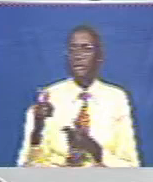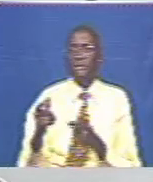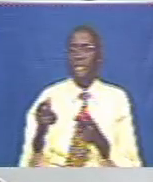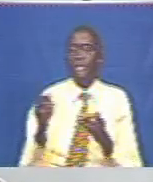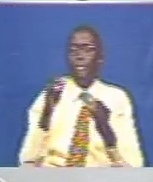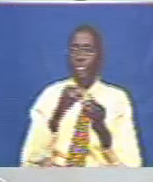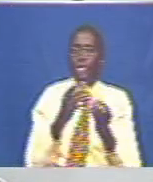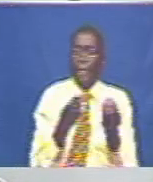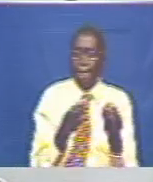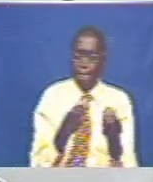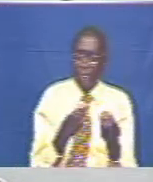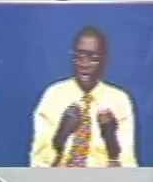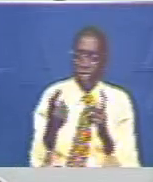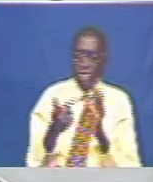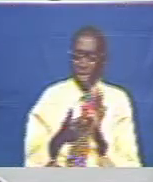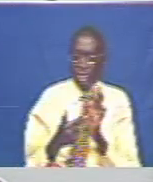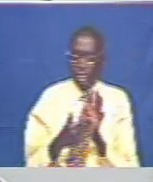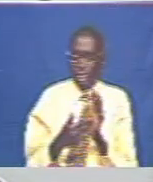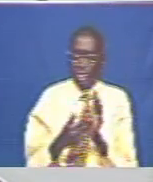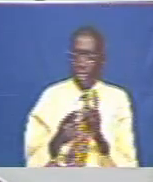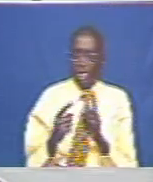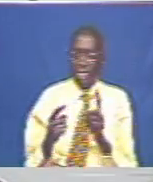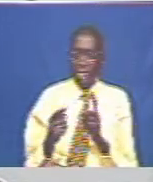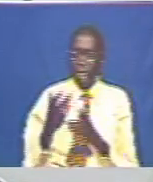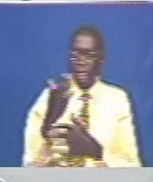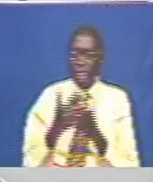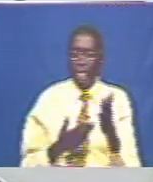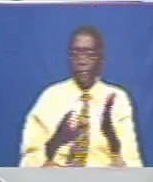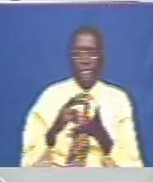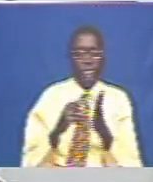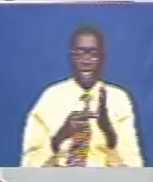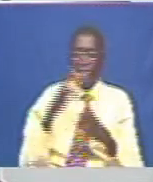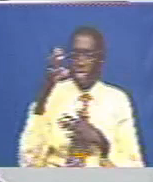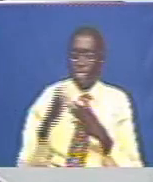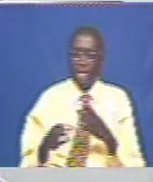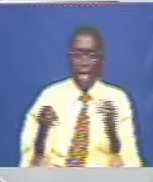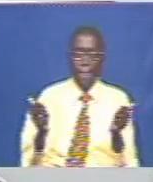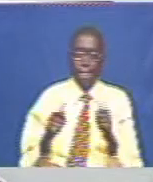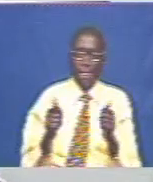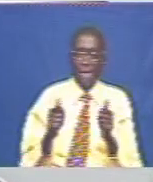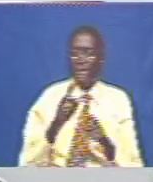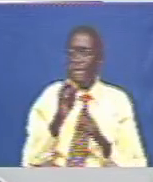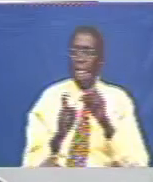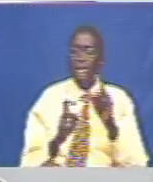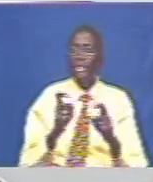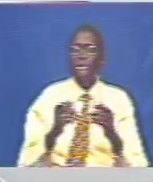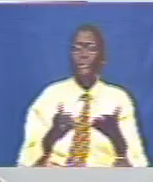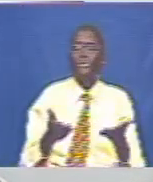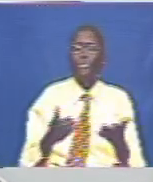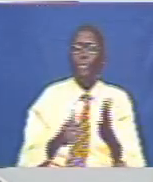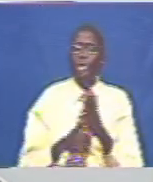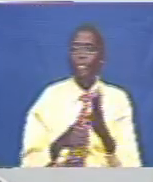into the housing value chain, for instance. But in one way or the other, some of these projects never come to completion. And when you ask along the line what was the